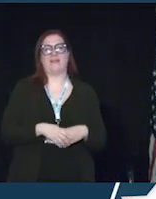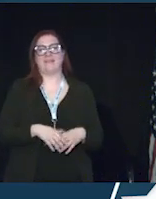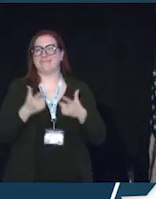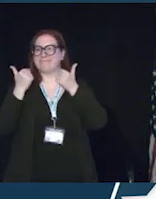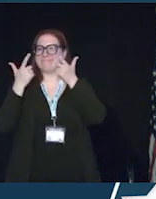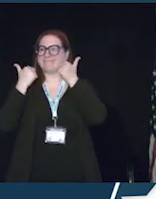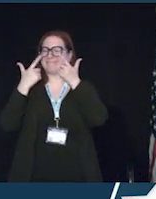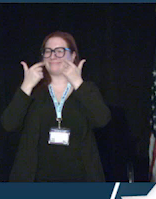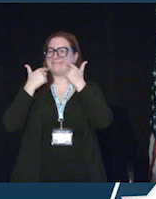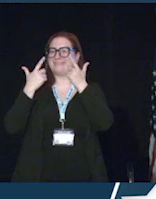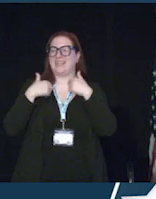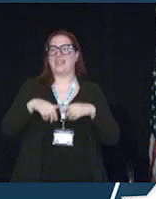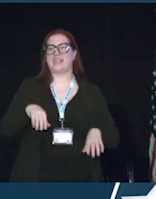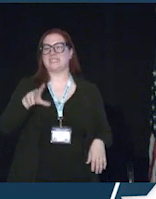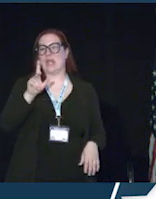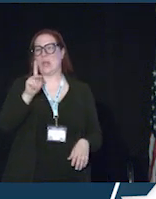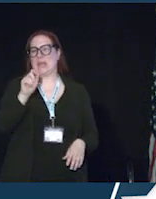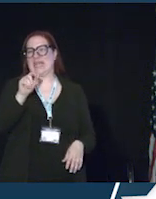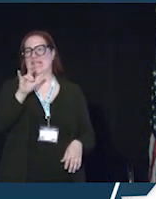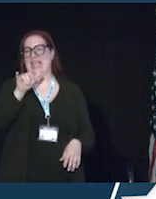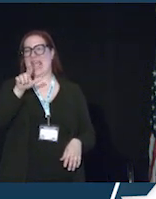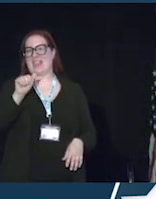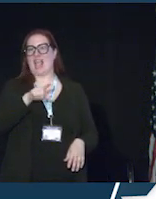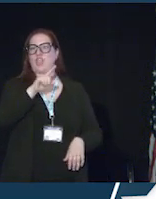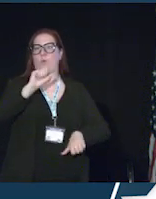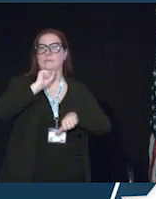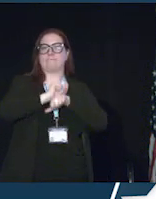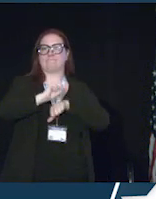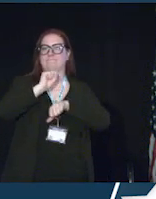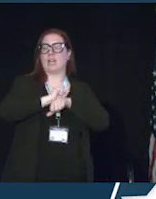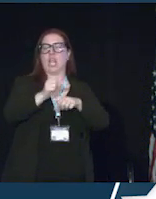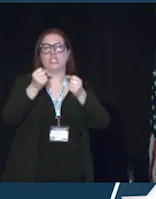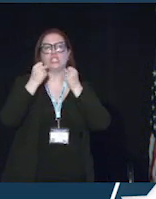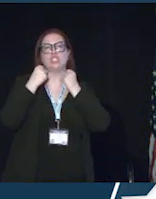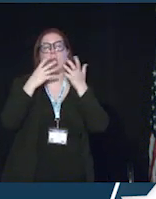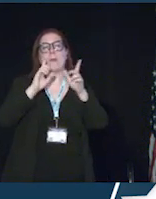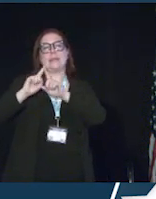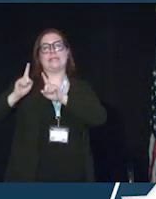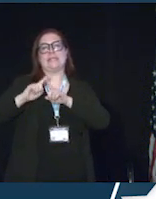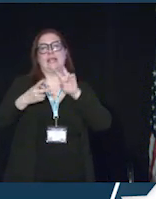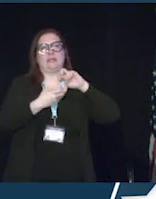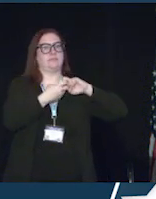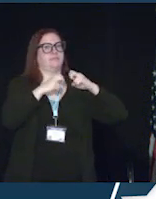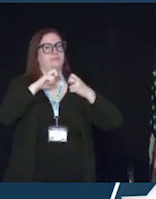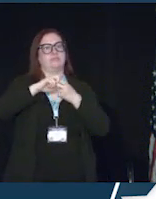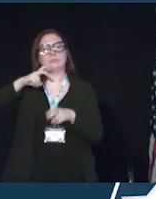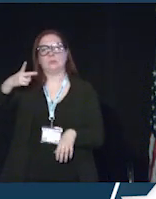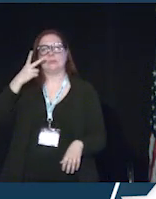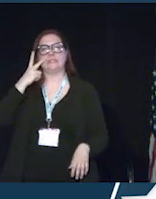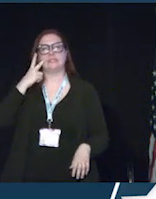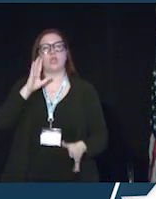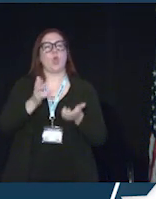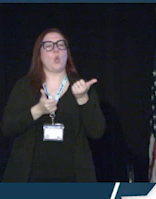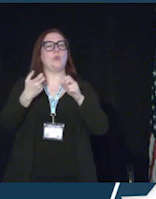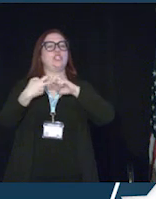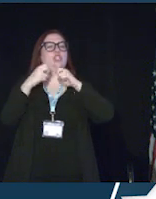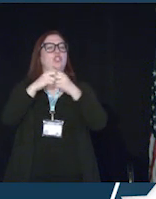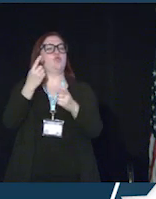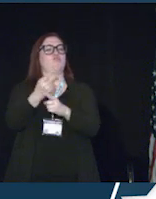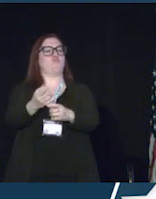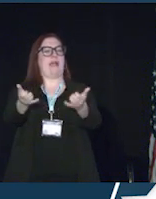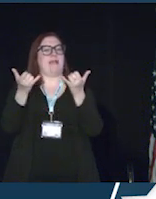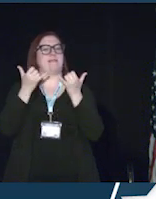Kayla, you are working so hard on so many issues all the time. What issue right